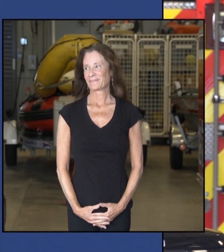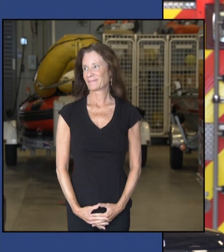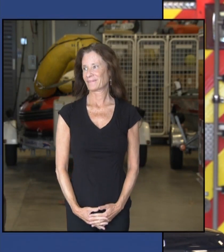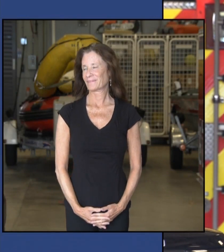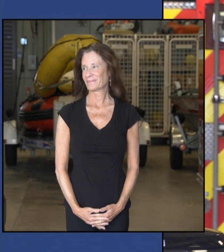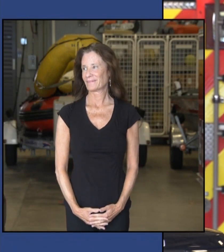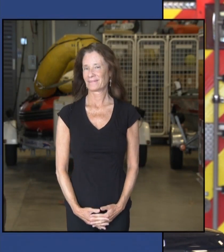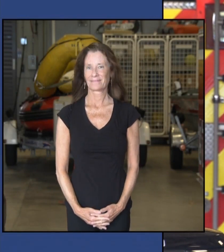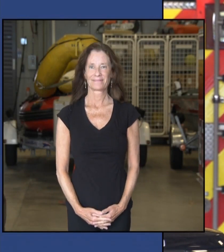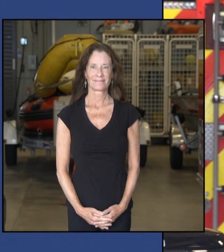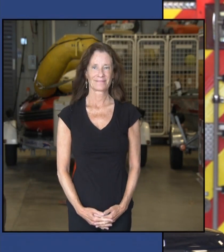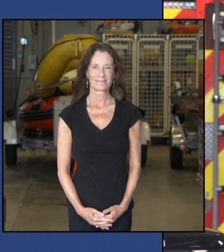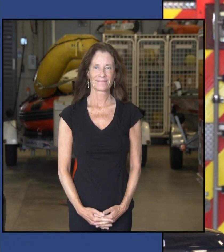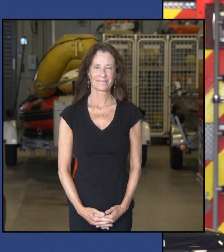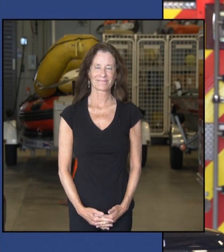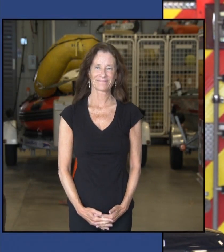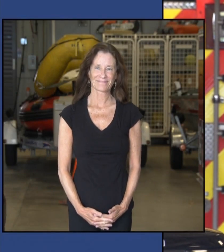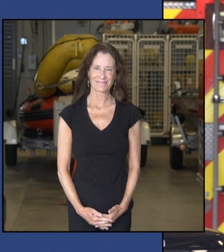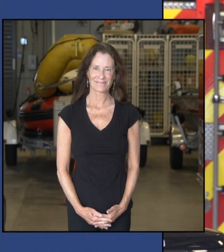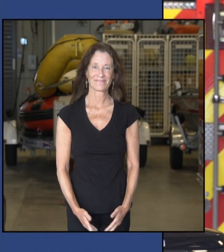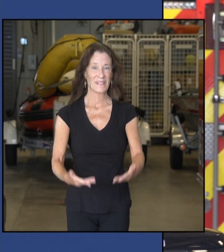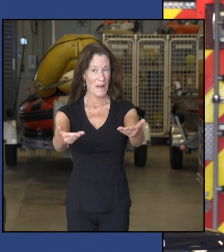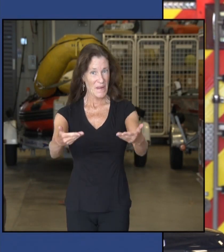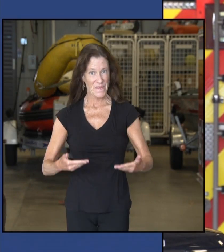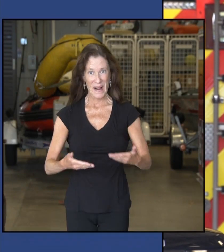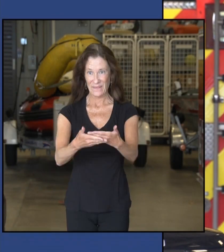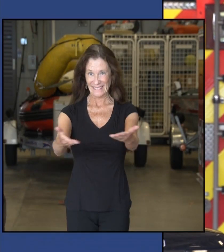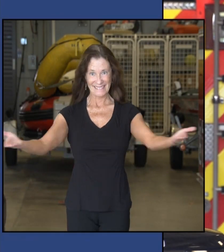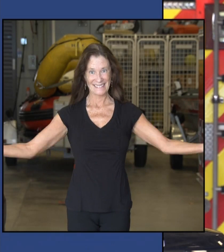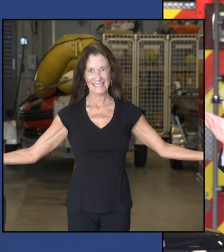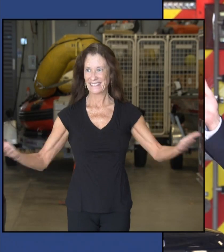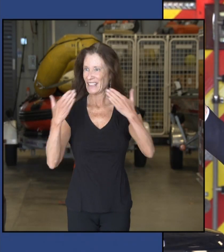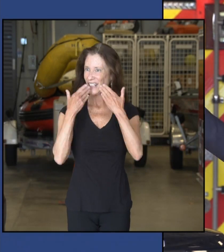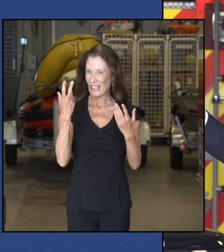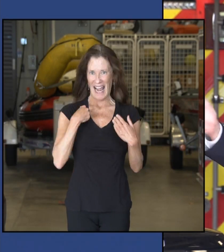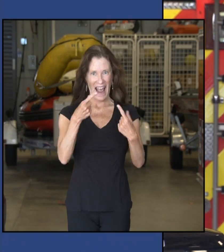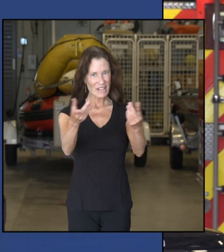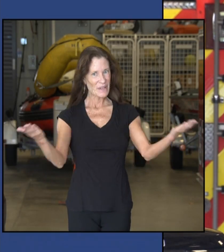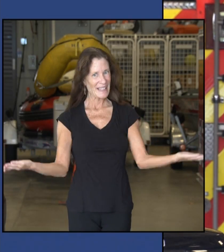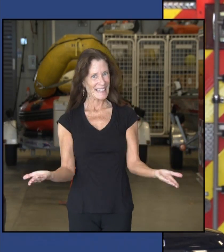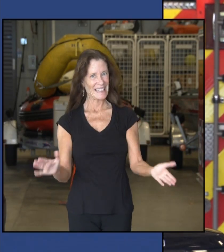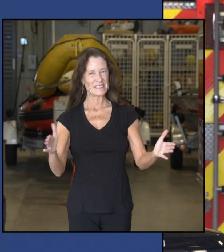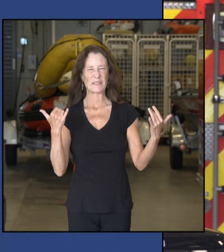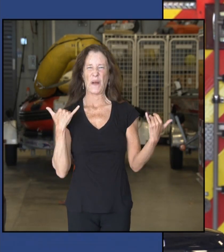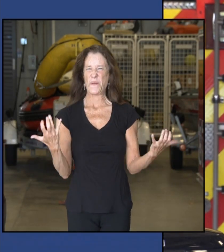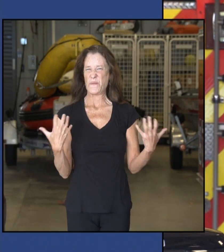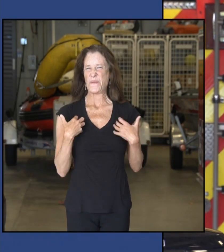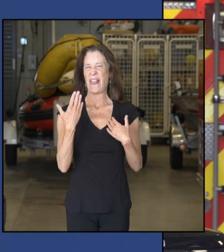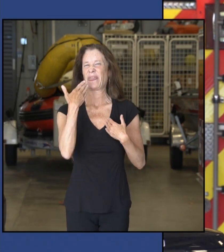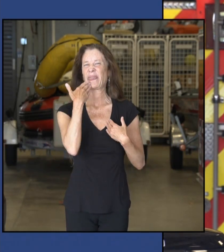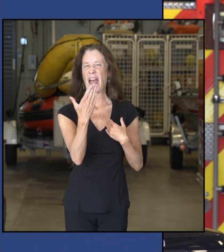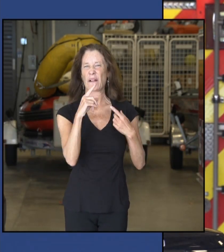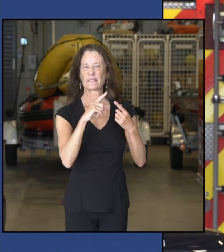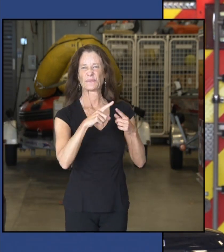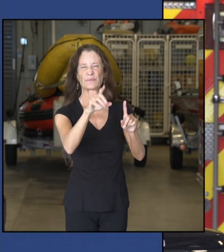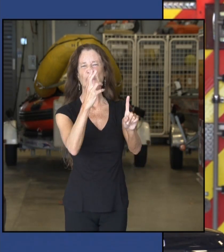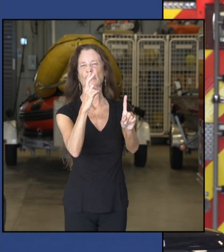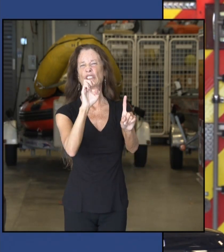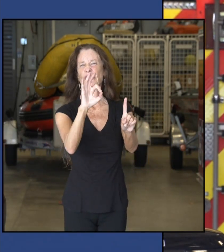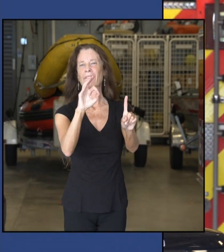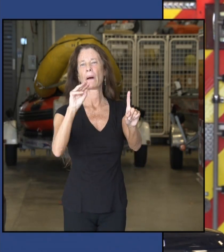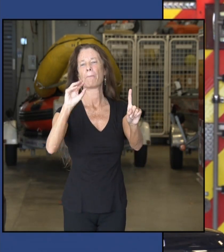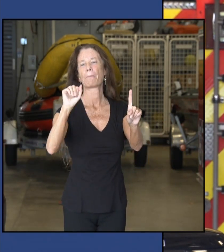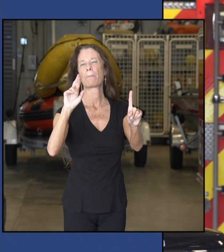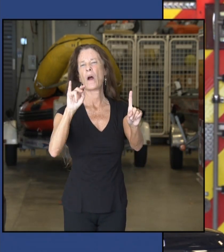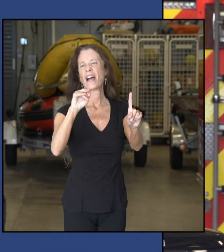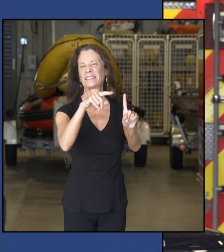So welcome everybody. It's good to have you here, and I'd especially like to thank Chief Martin for having us and letting us